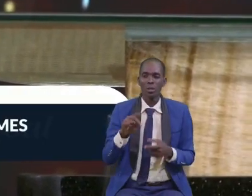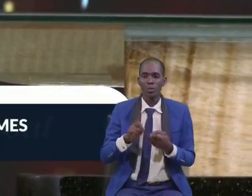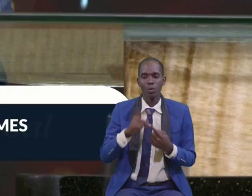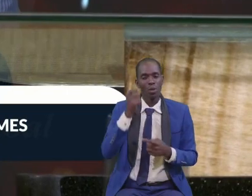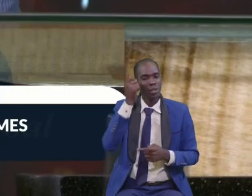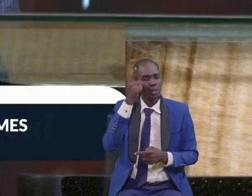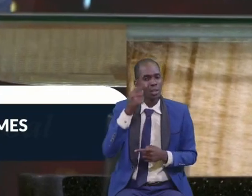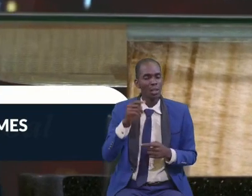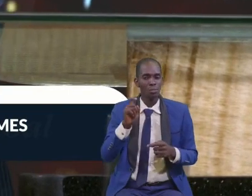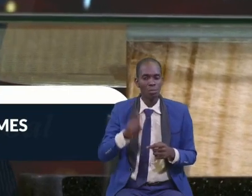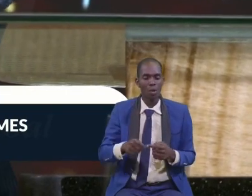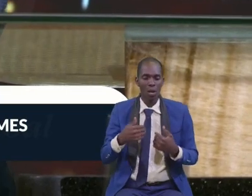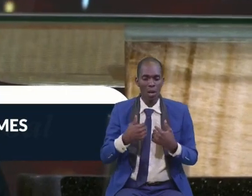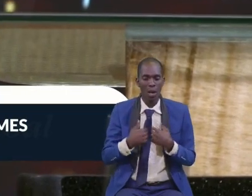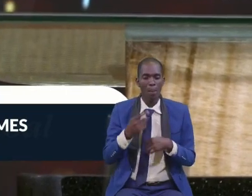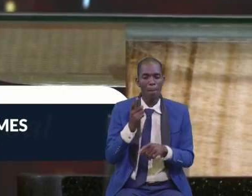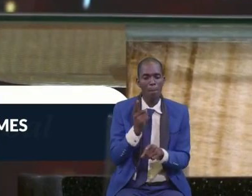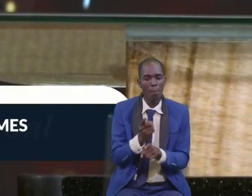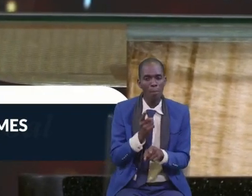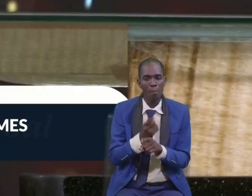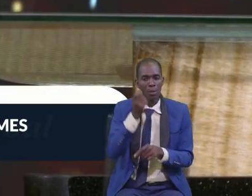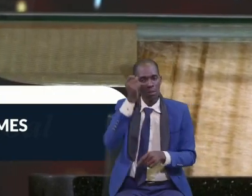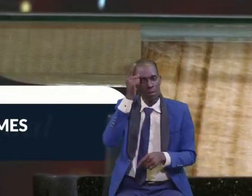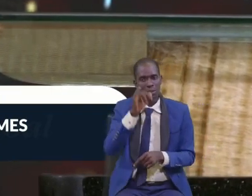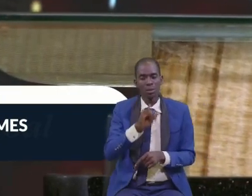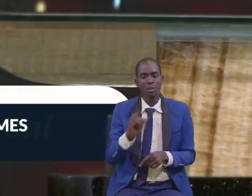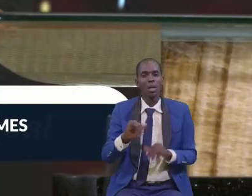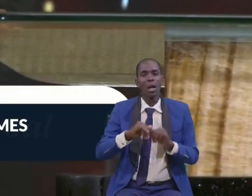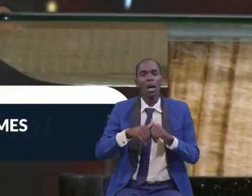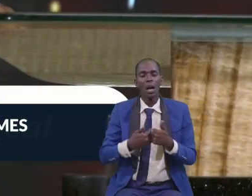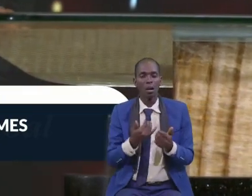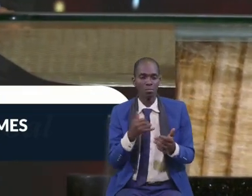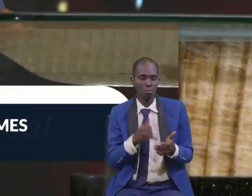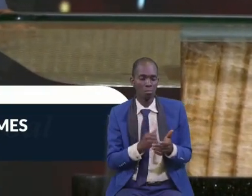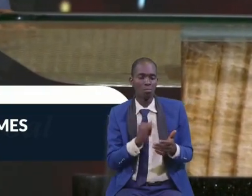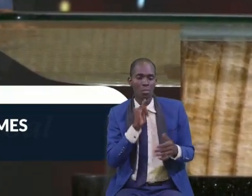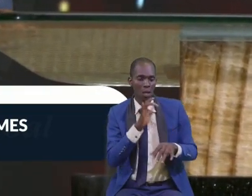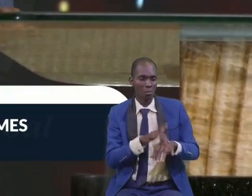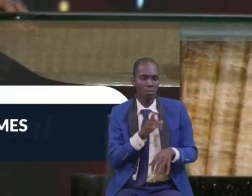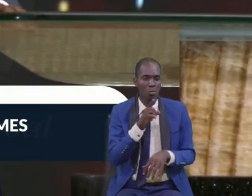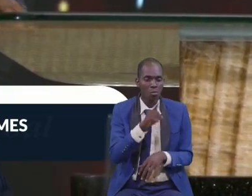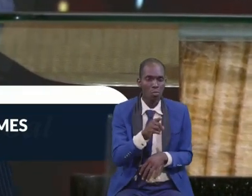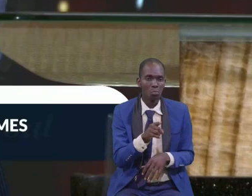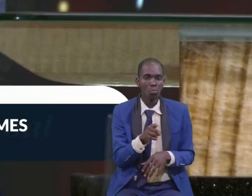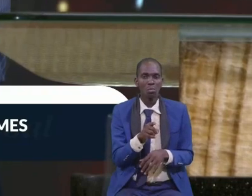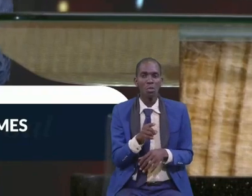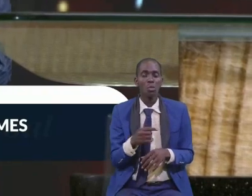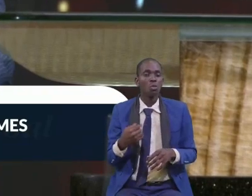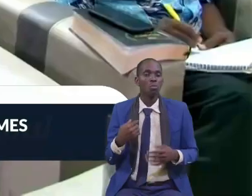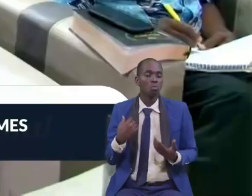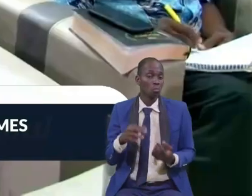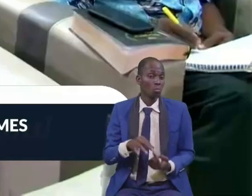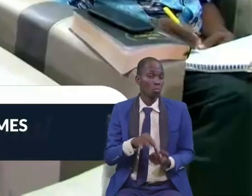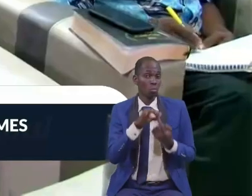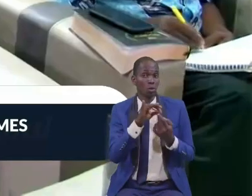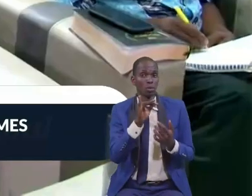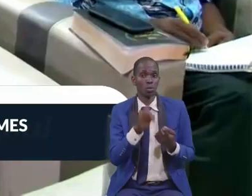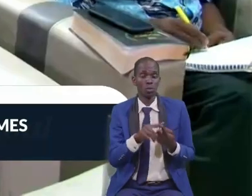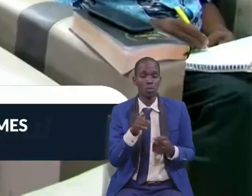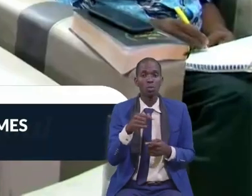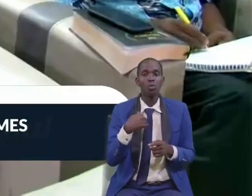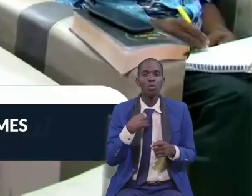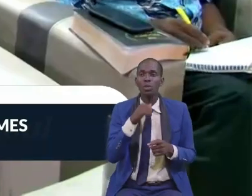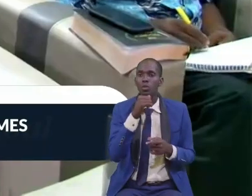the proper perception, how it applies to you in particular. We're not trying to, you know, get